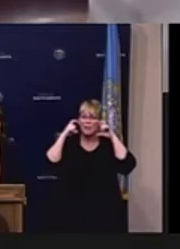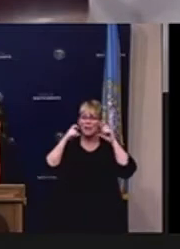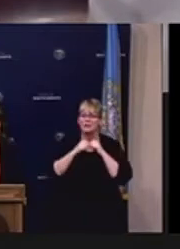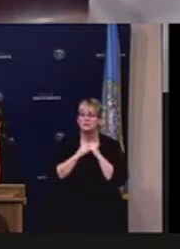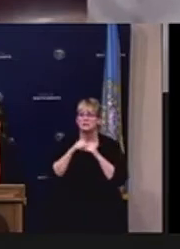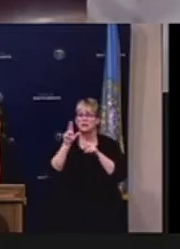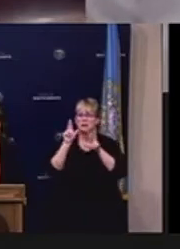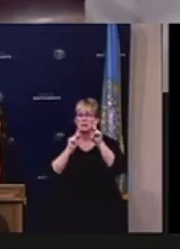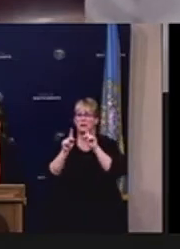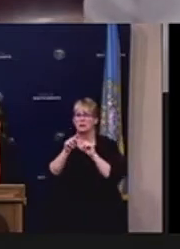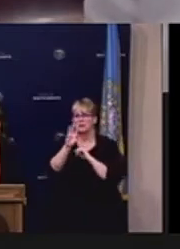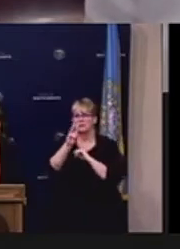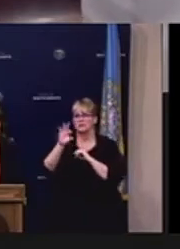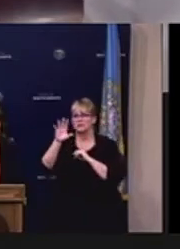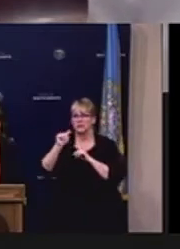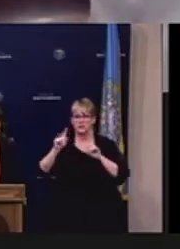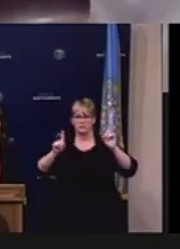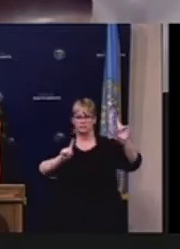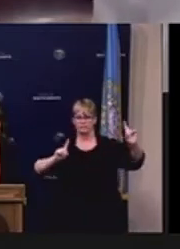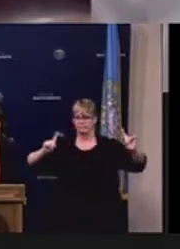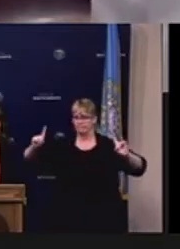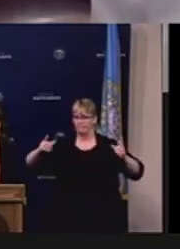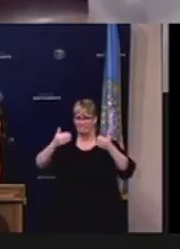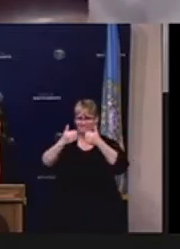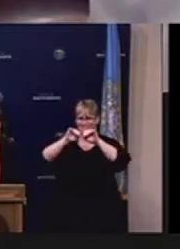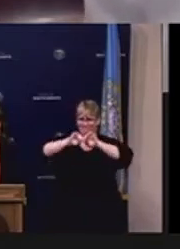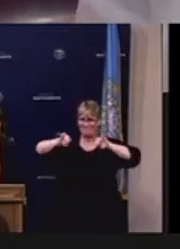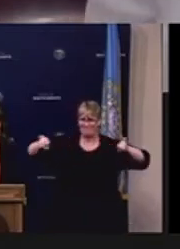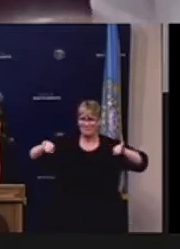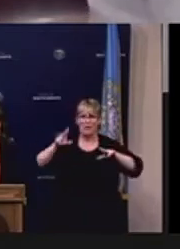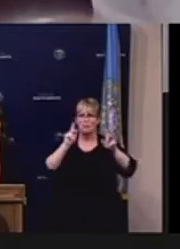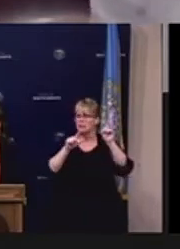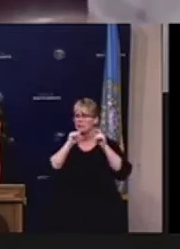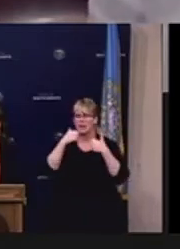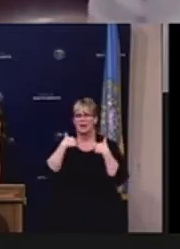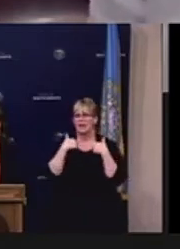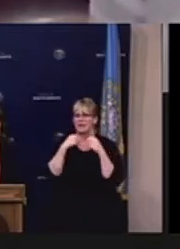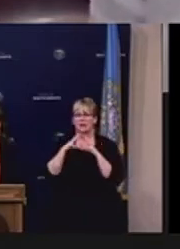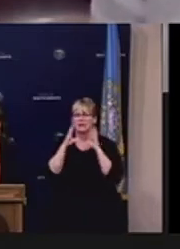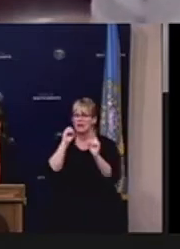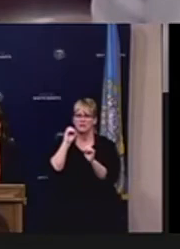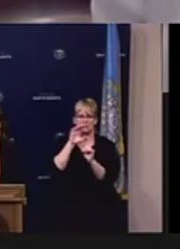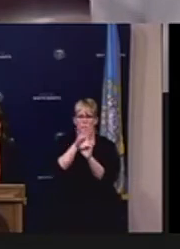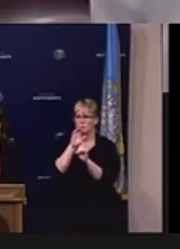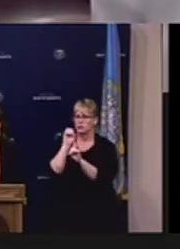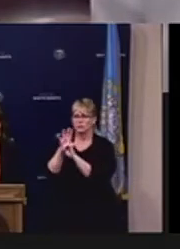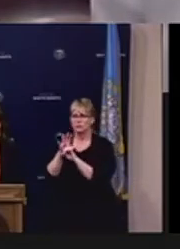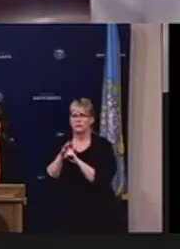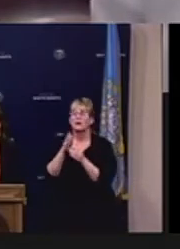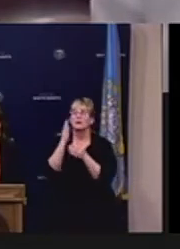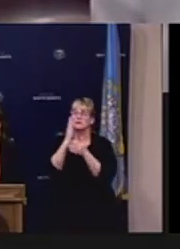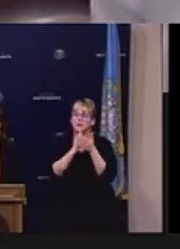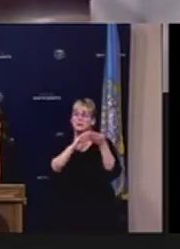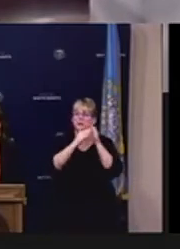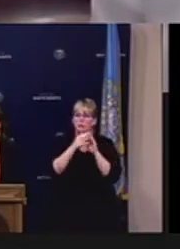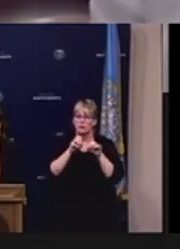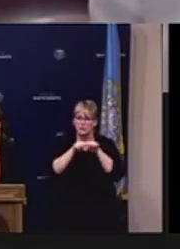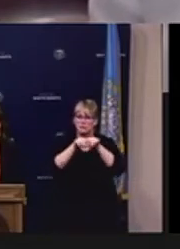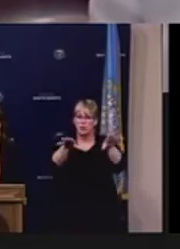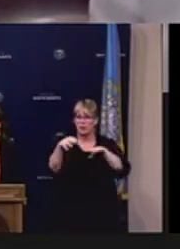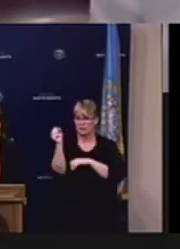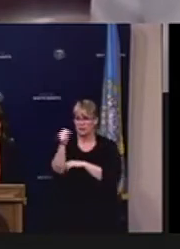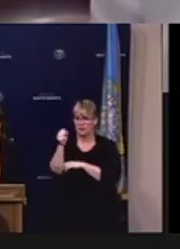distancing, individuals are not having a lot of exposure. So there is still some community spread, but